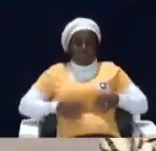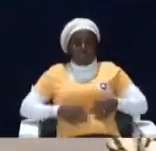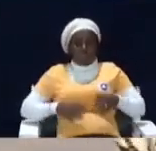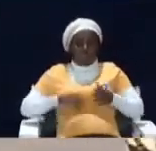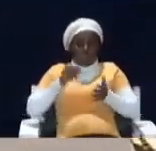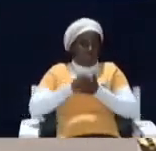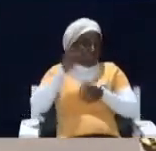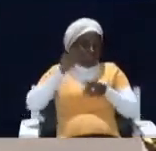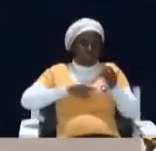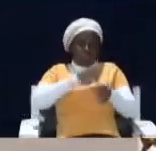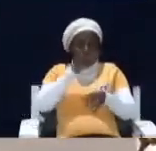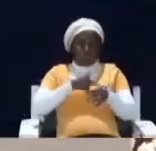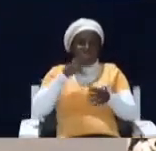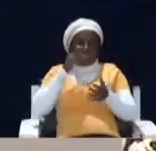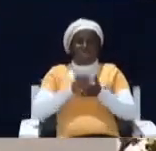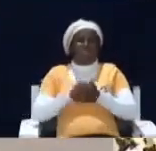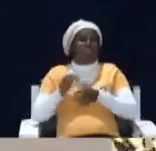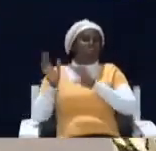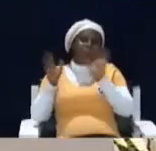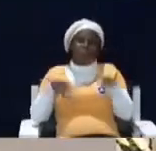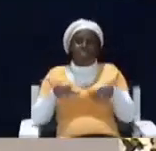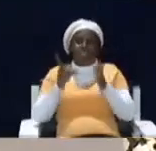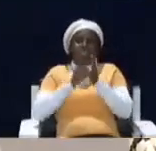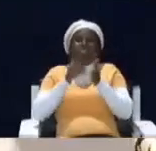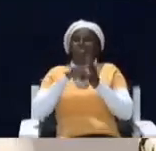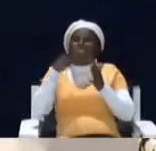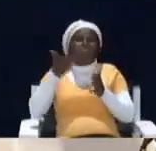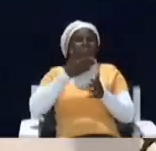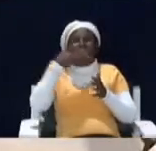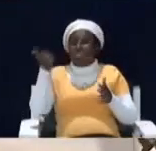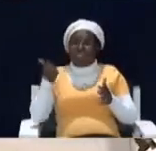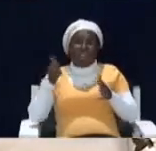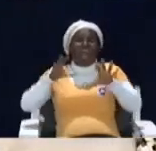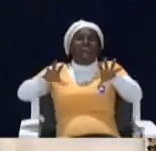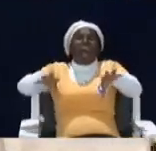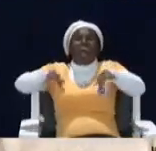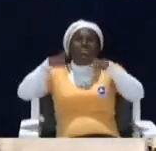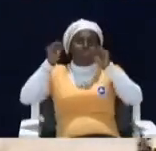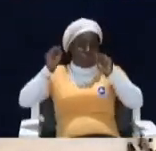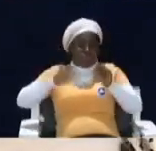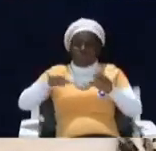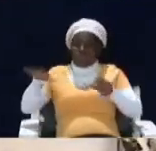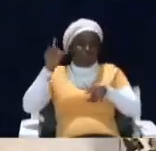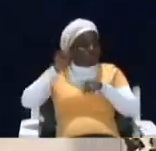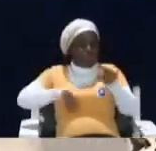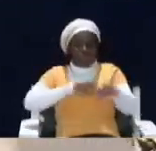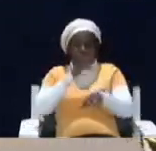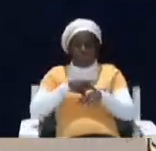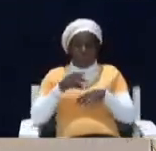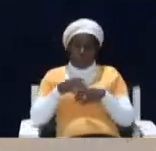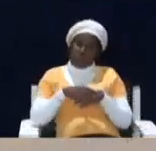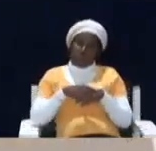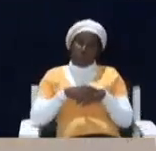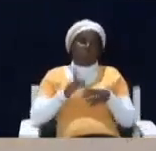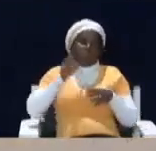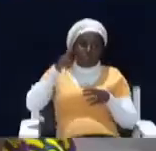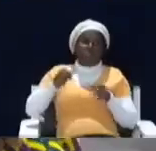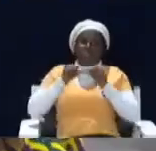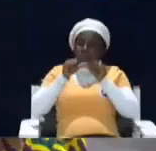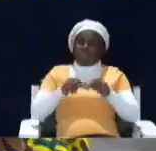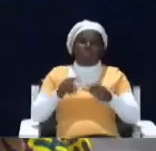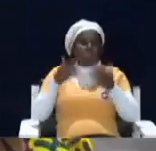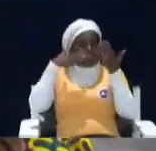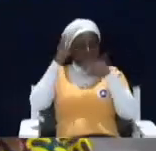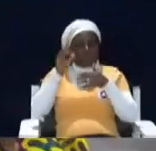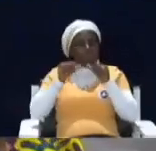doctor said, maybe you should consider adoption. But we want to thank the name of the Lord because we kept trusting on the word